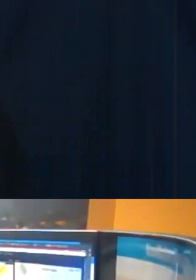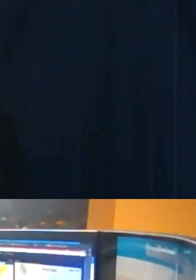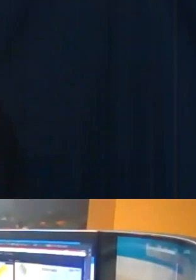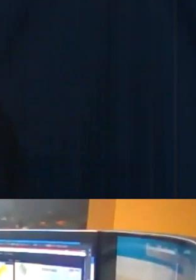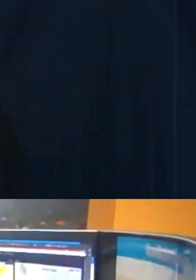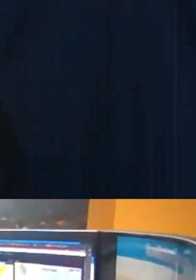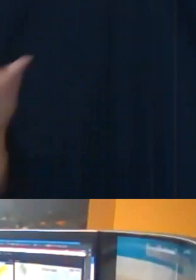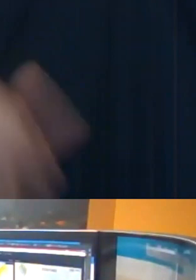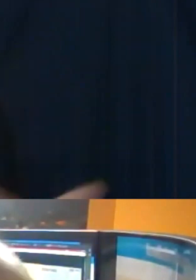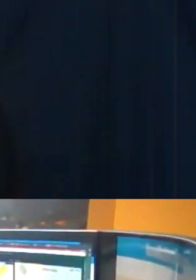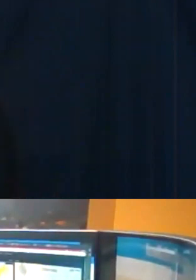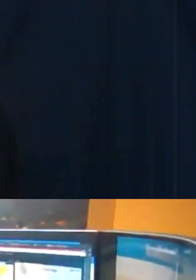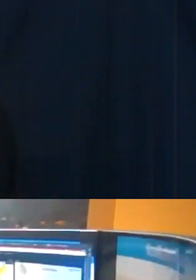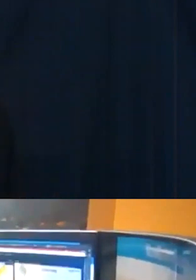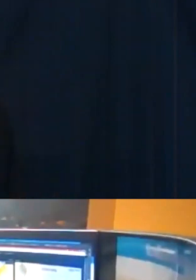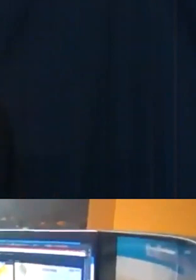2, 3.